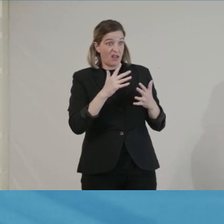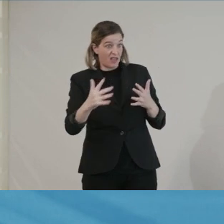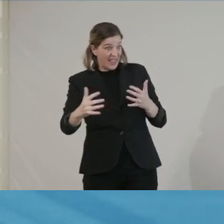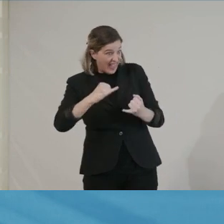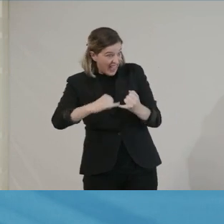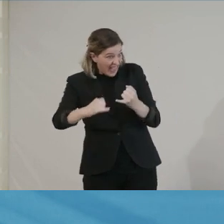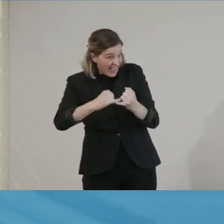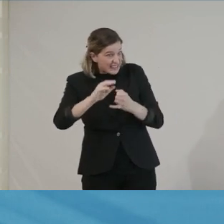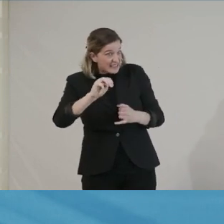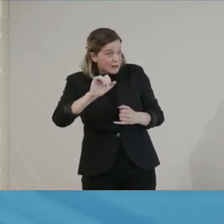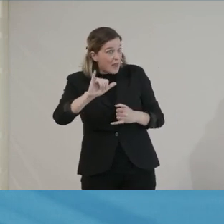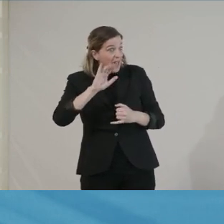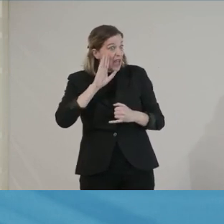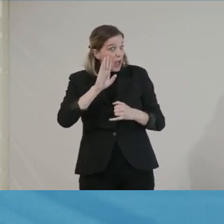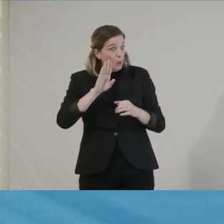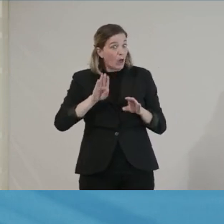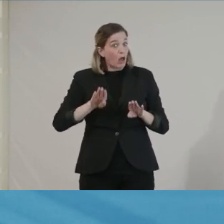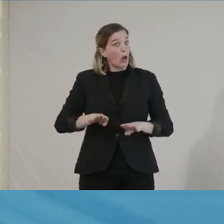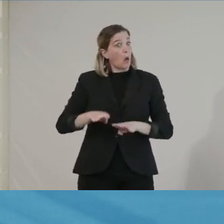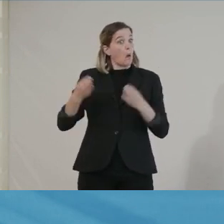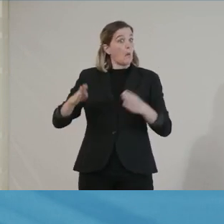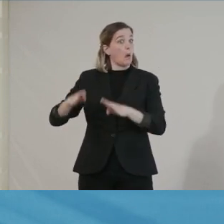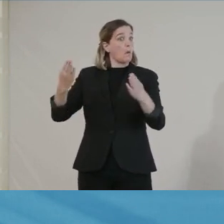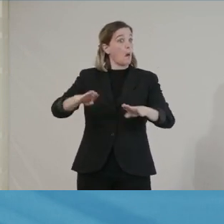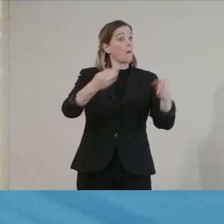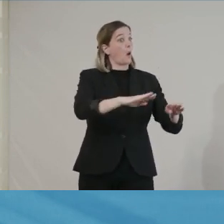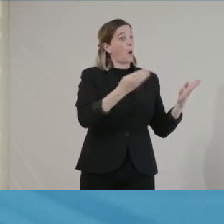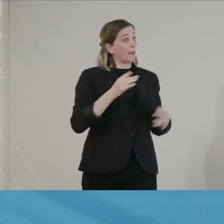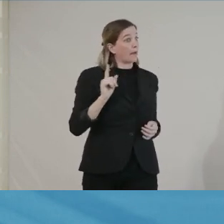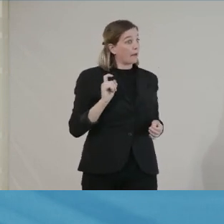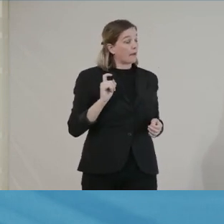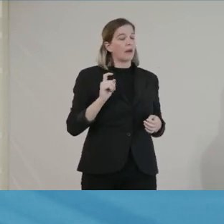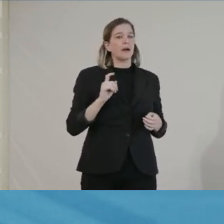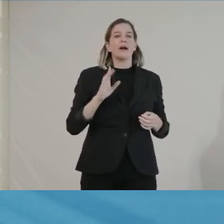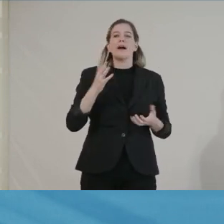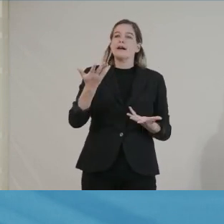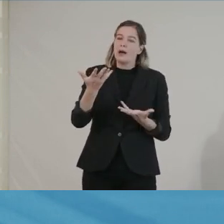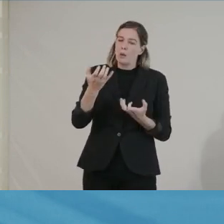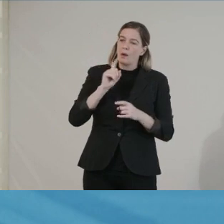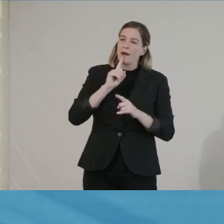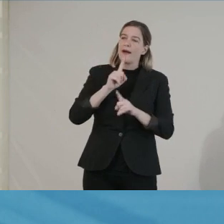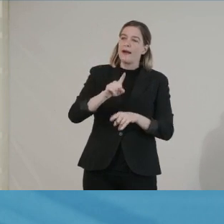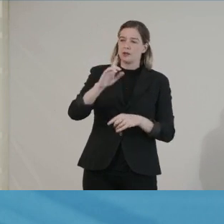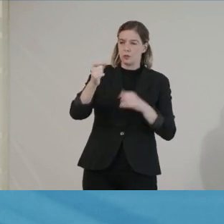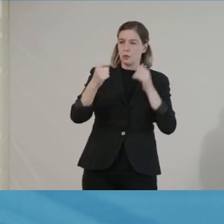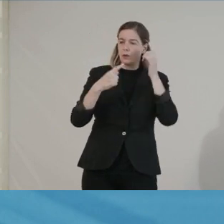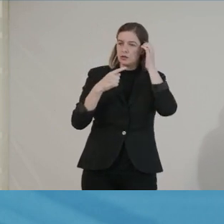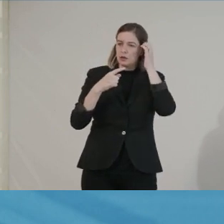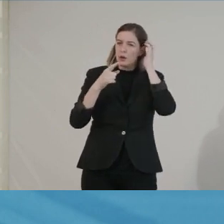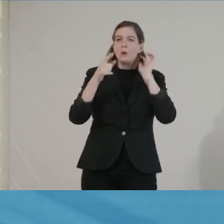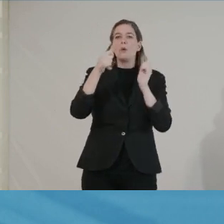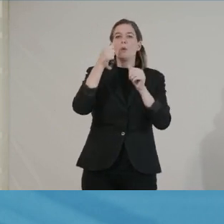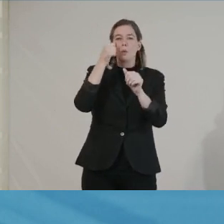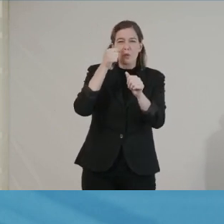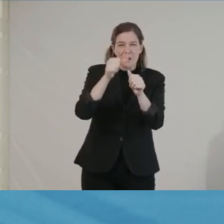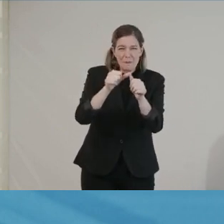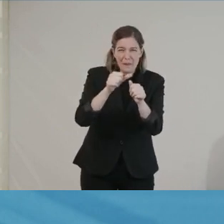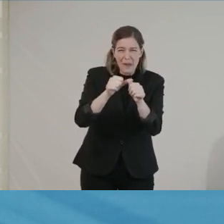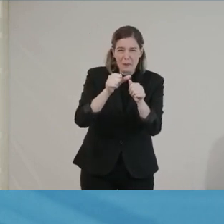So again, I want to answer your question and say, remember what the objective has been to